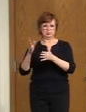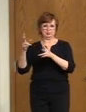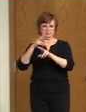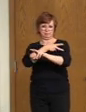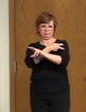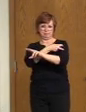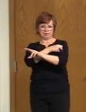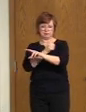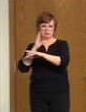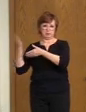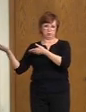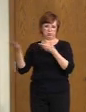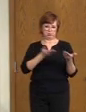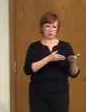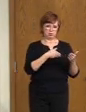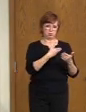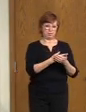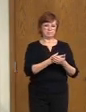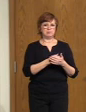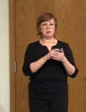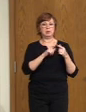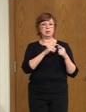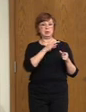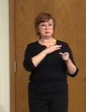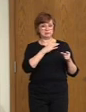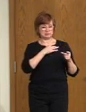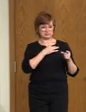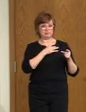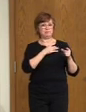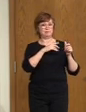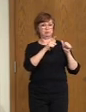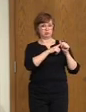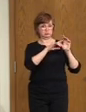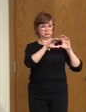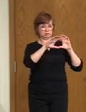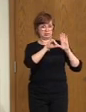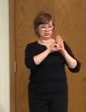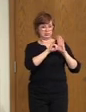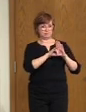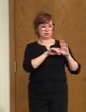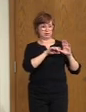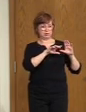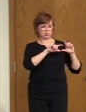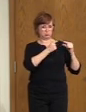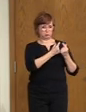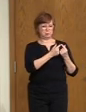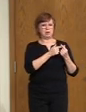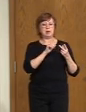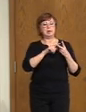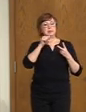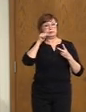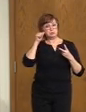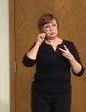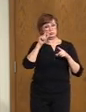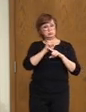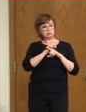were already identified, and they started with some training yesterday